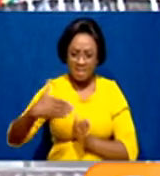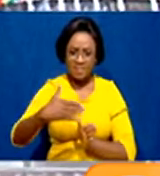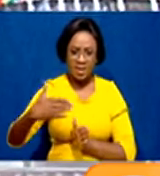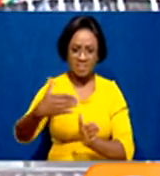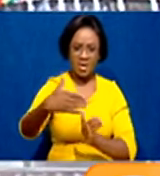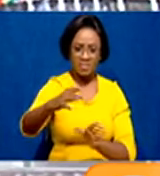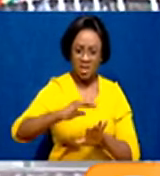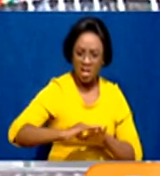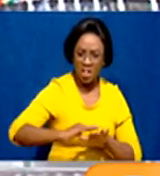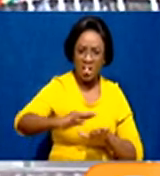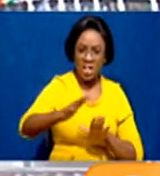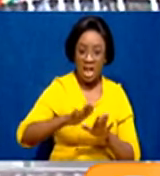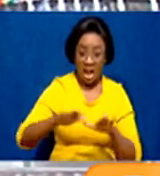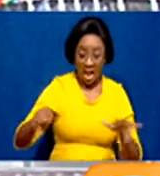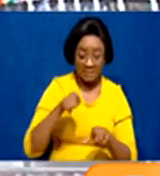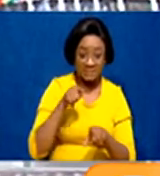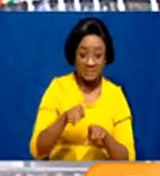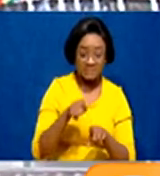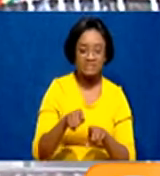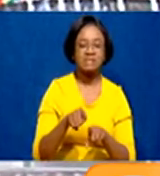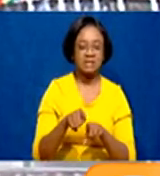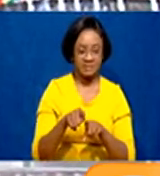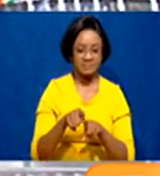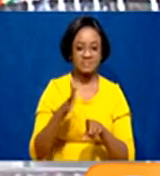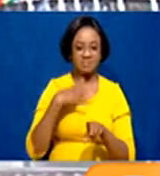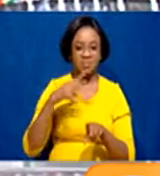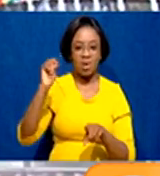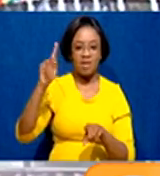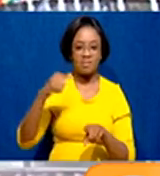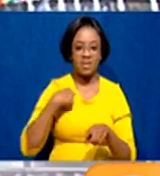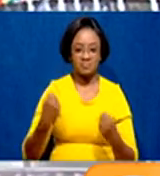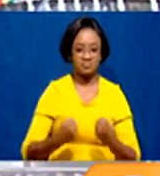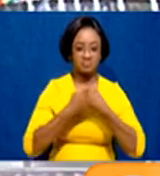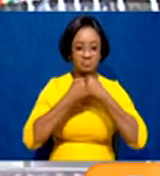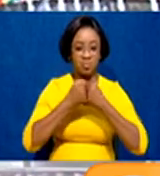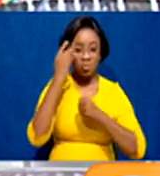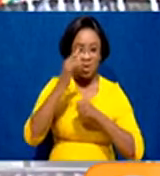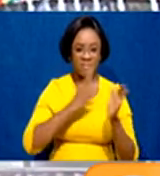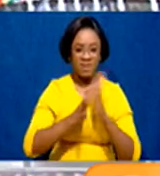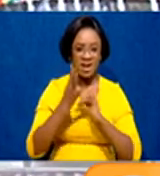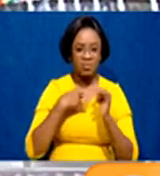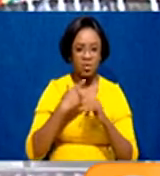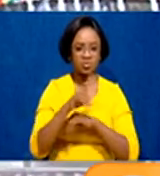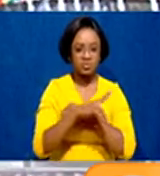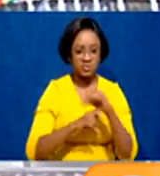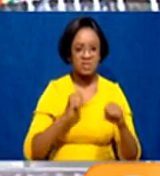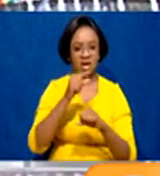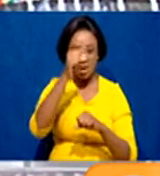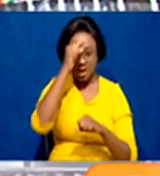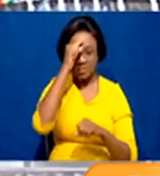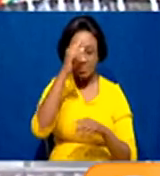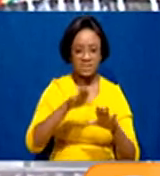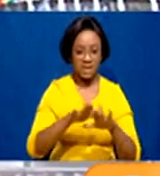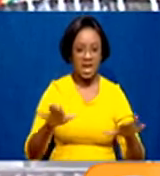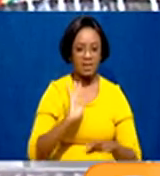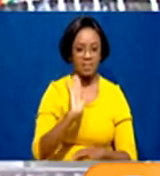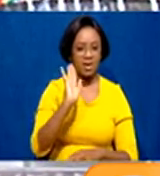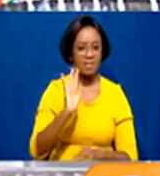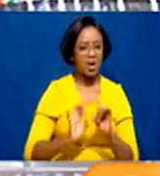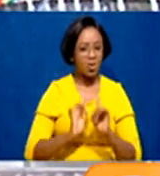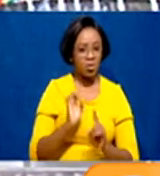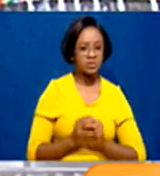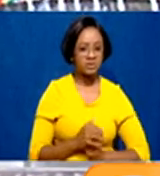of parliament who raised a red flag over an alleged plot to defraud the government parastatal of its prime land.